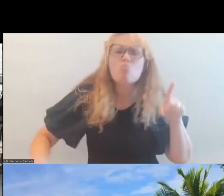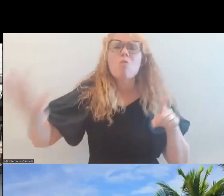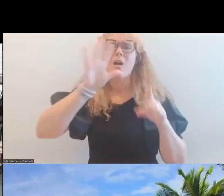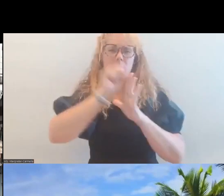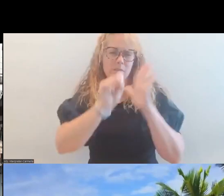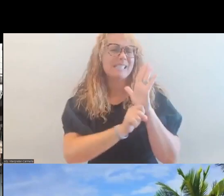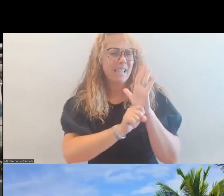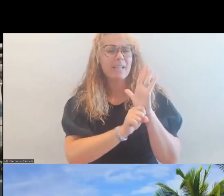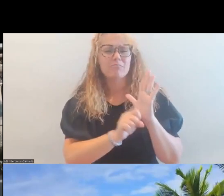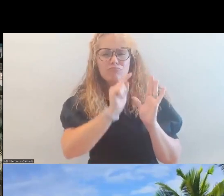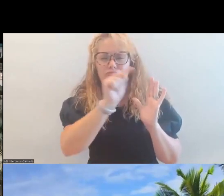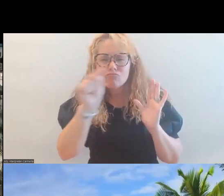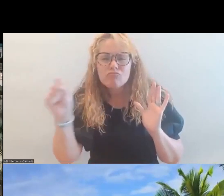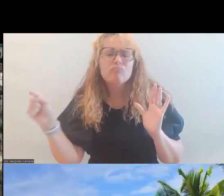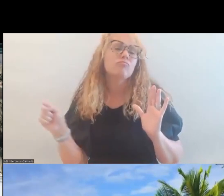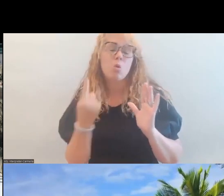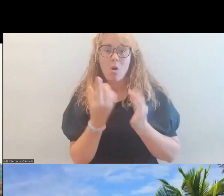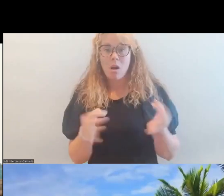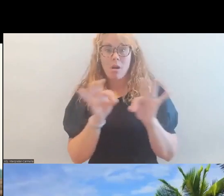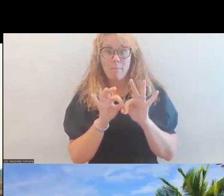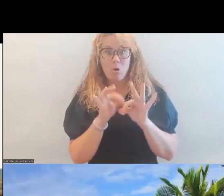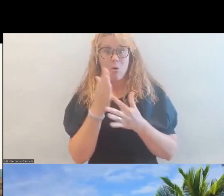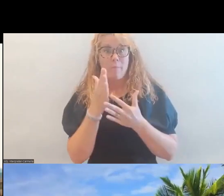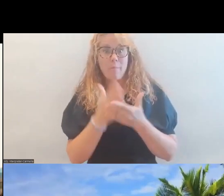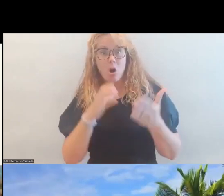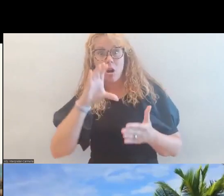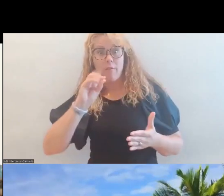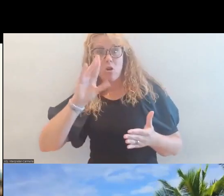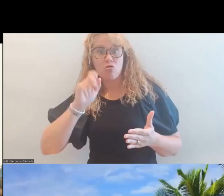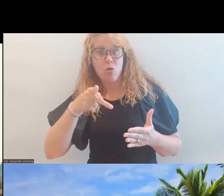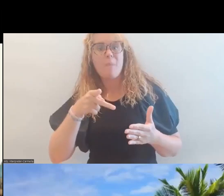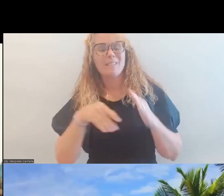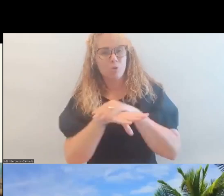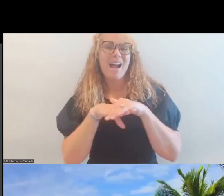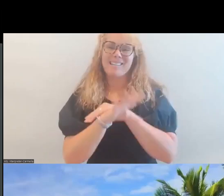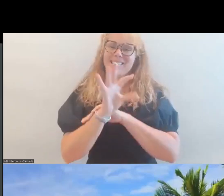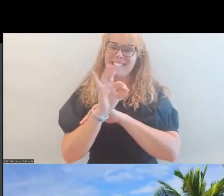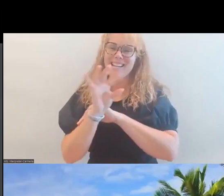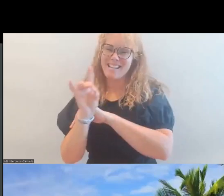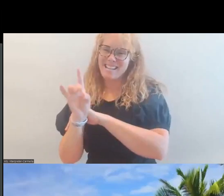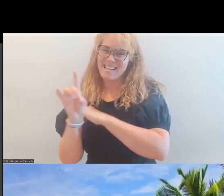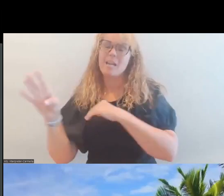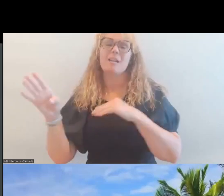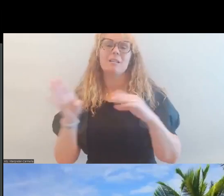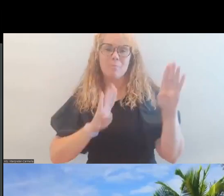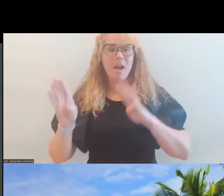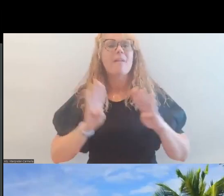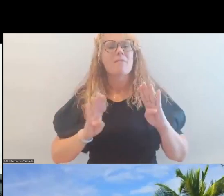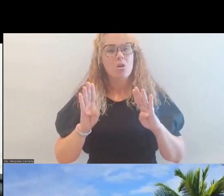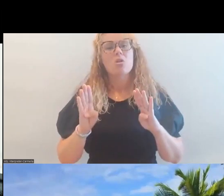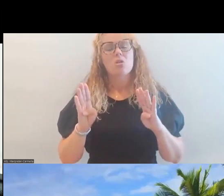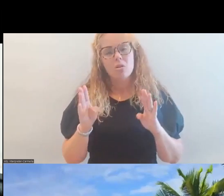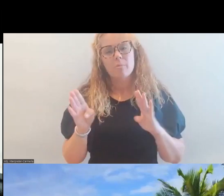state. One crucial aspect of CROP is to access 988, a behavioral health crisis line connecting people